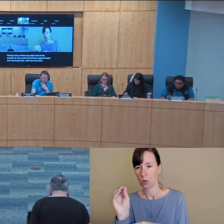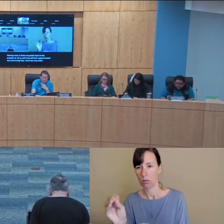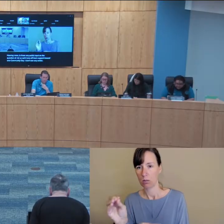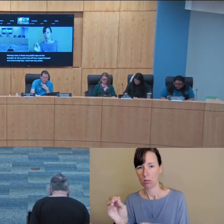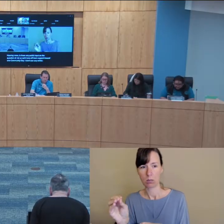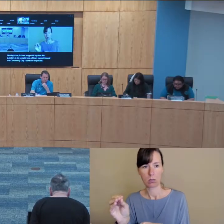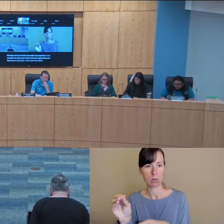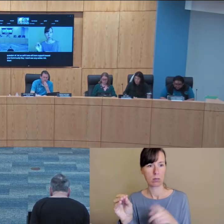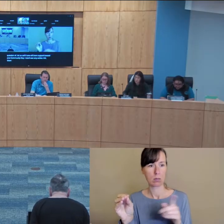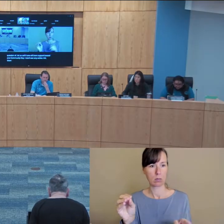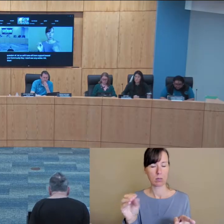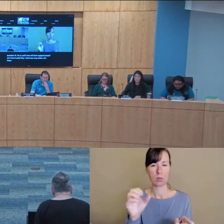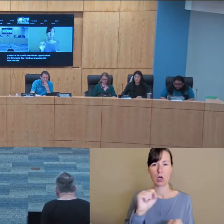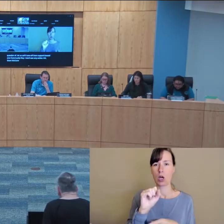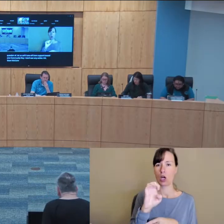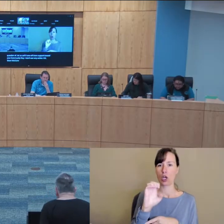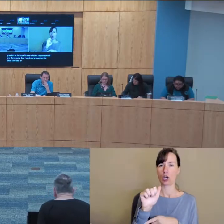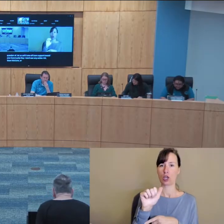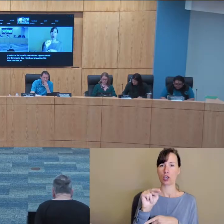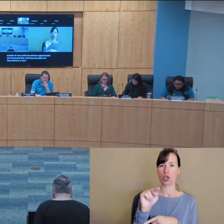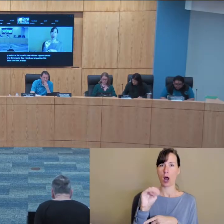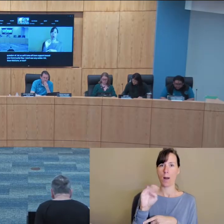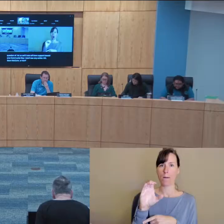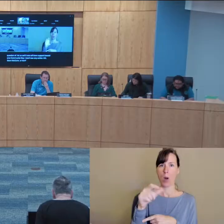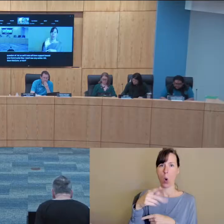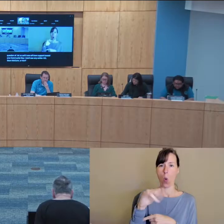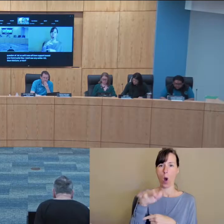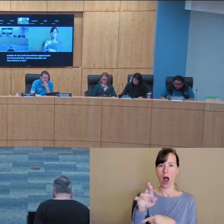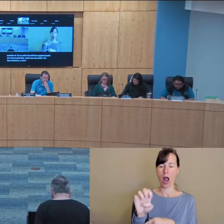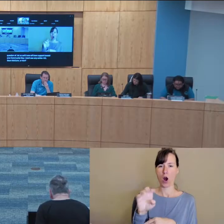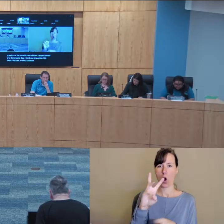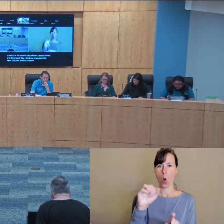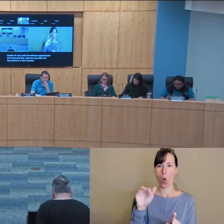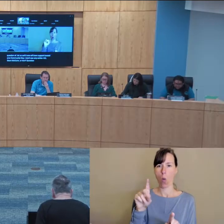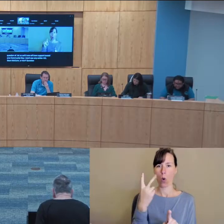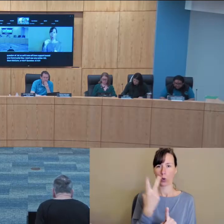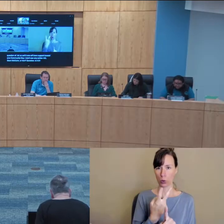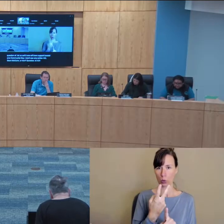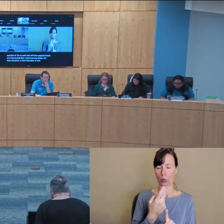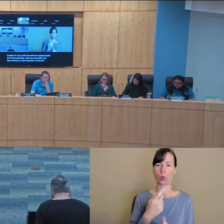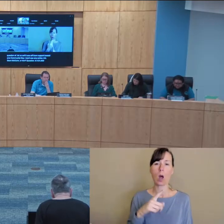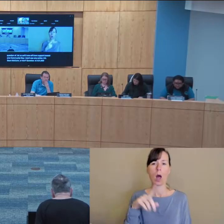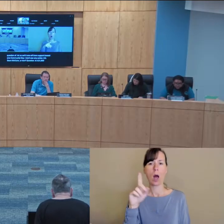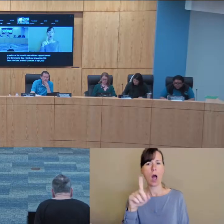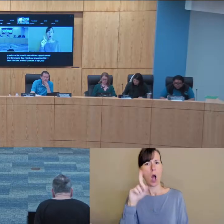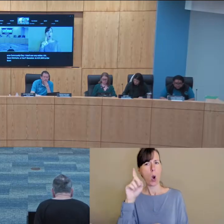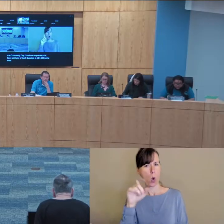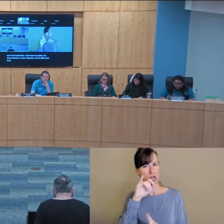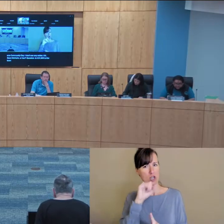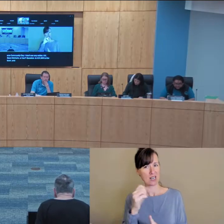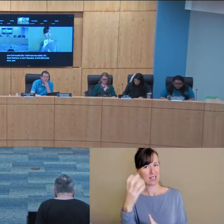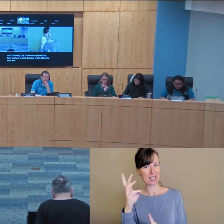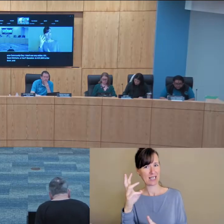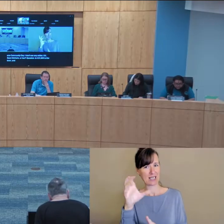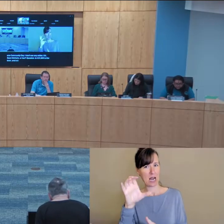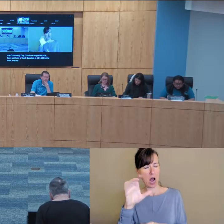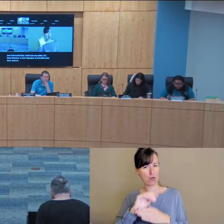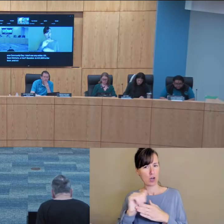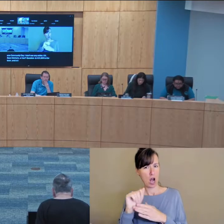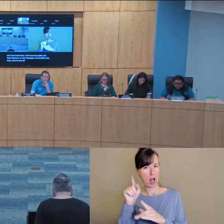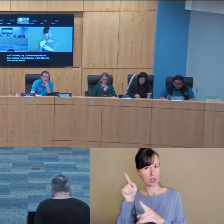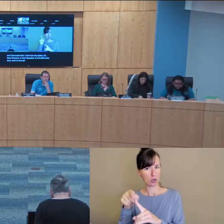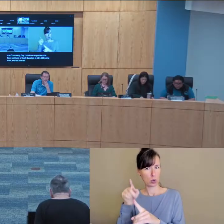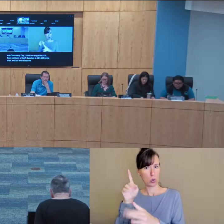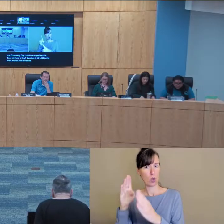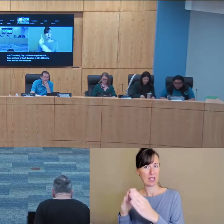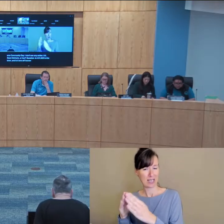Sean McGuire, Ward 2. Question, is it $1,600 to the town, and is it one-off forever